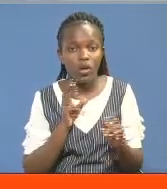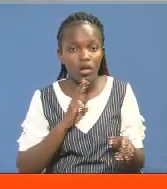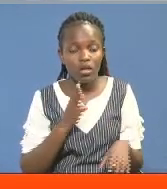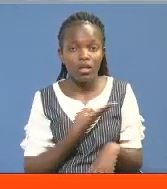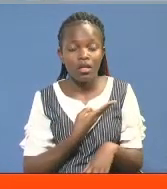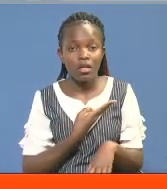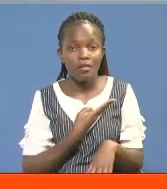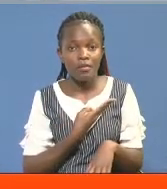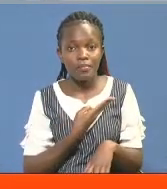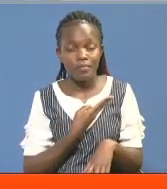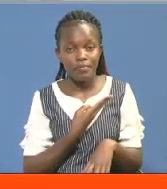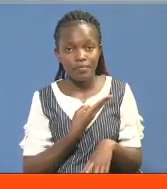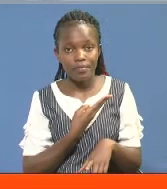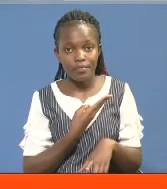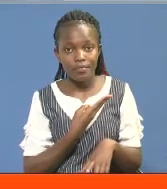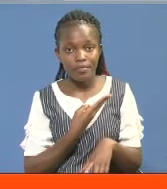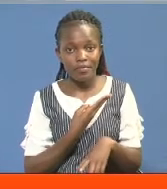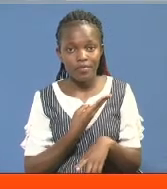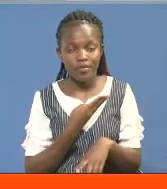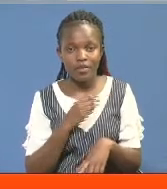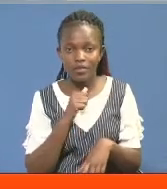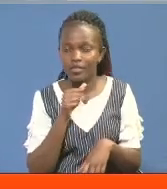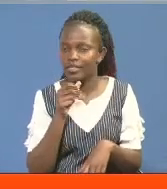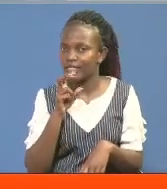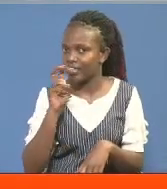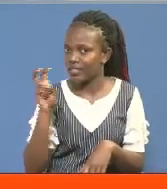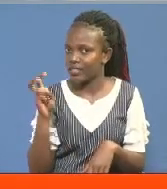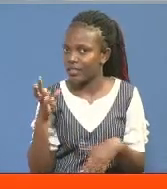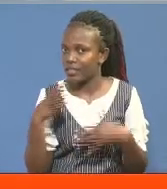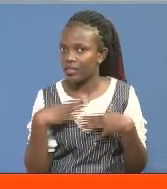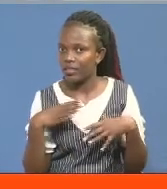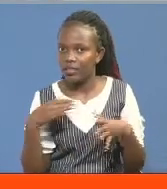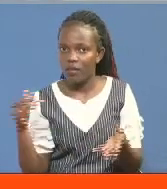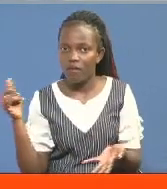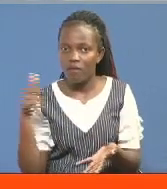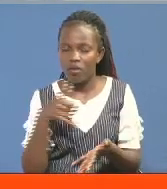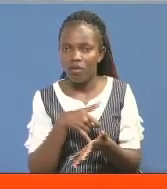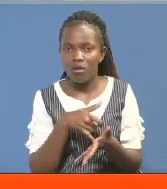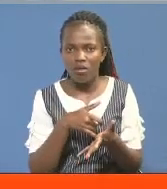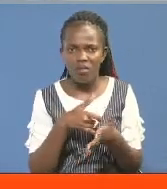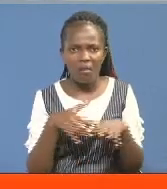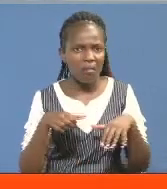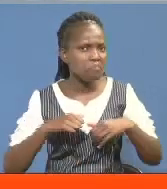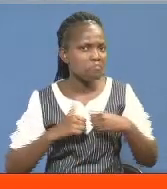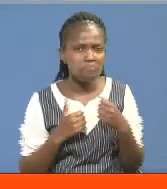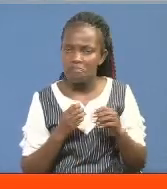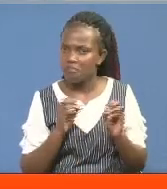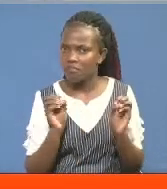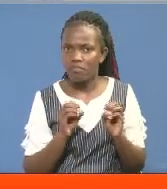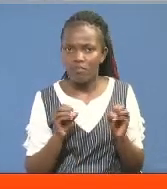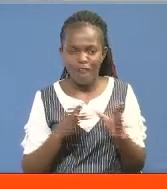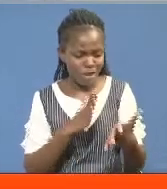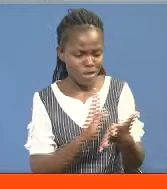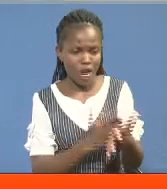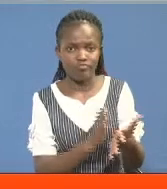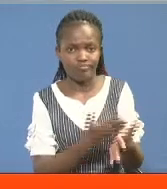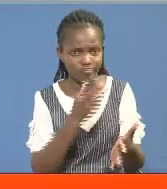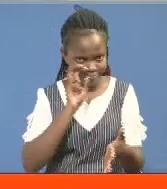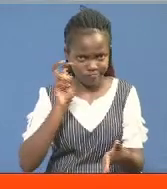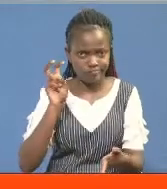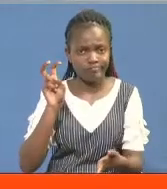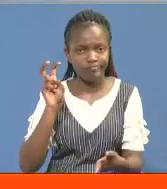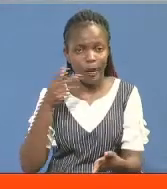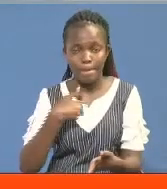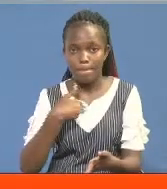we have not seen citizens being involved actively. Yeah. So we are seeing a lot of rush, and